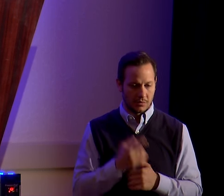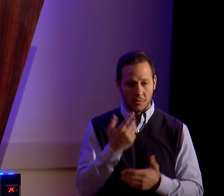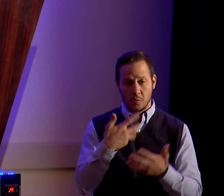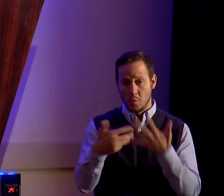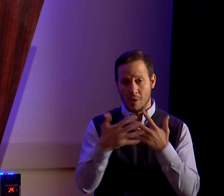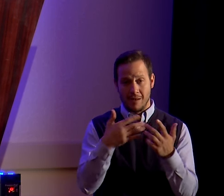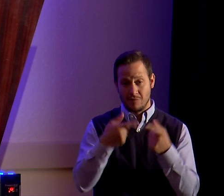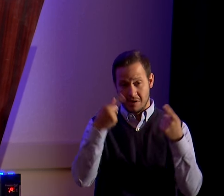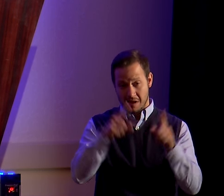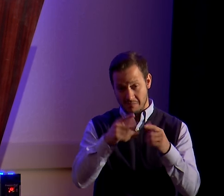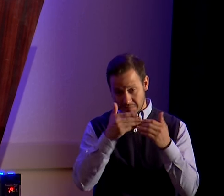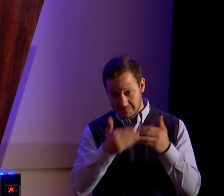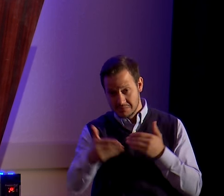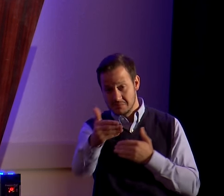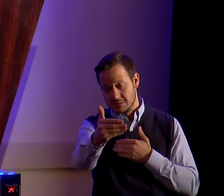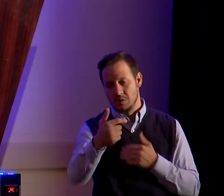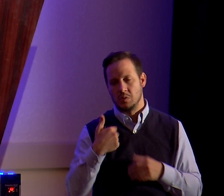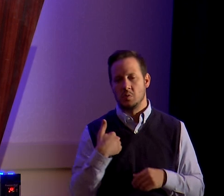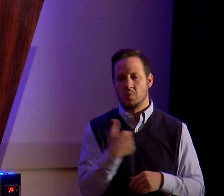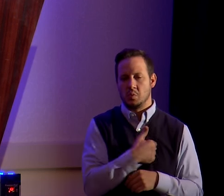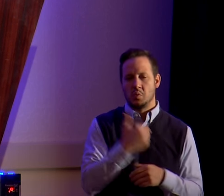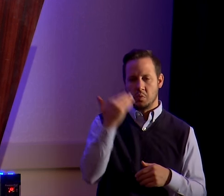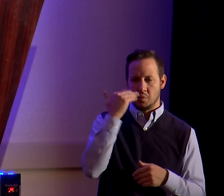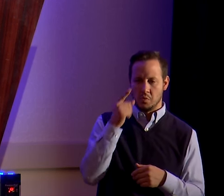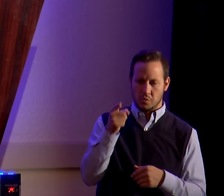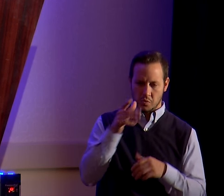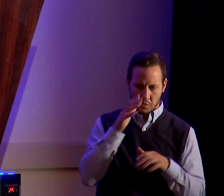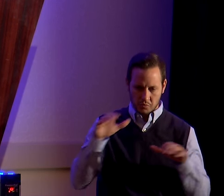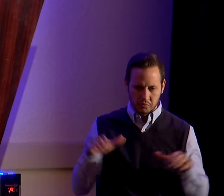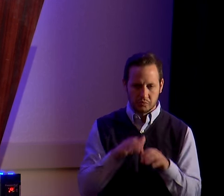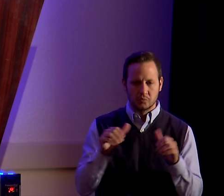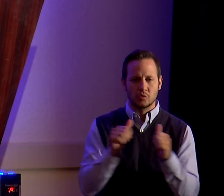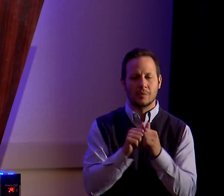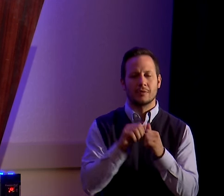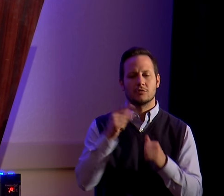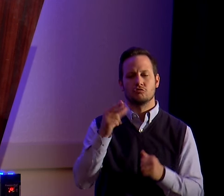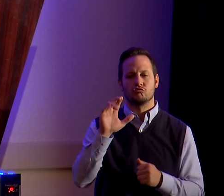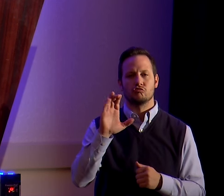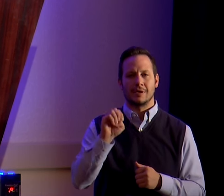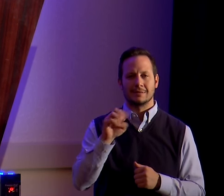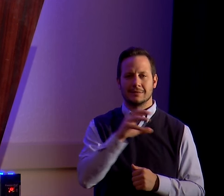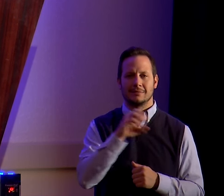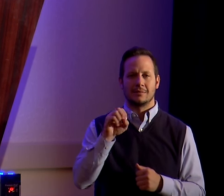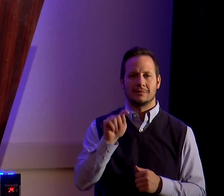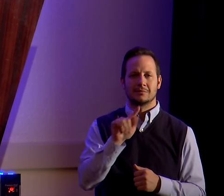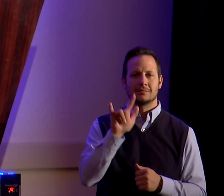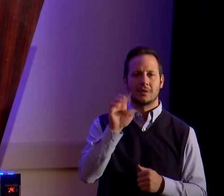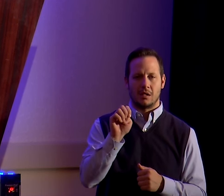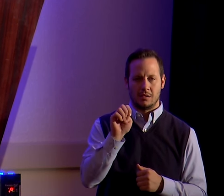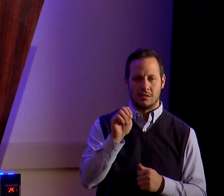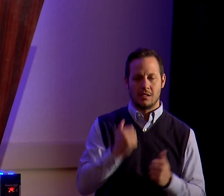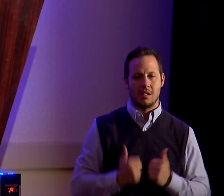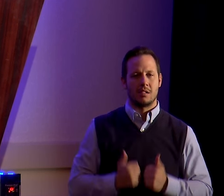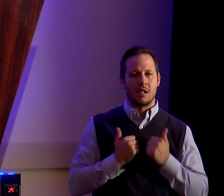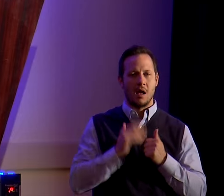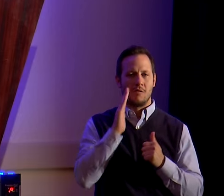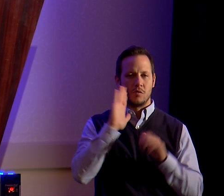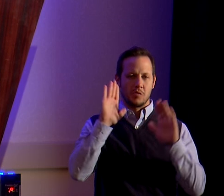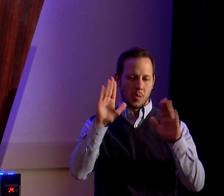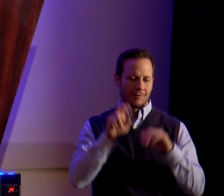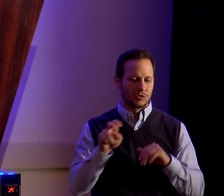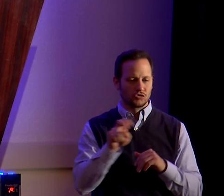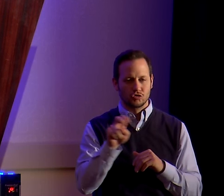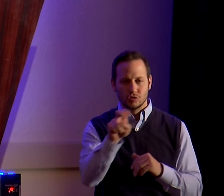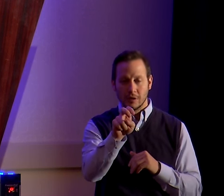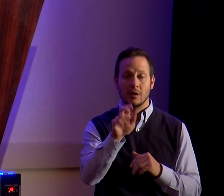you, we know you will undertake with grace and style. Life will be a journey that will have its share